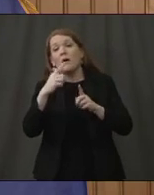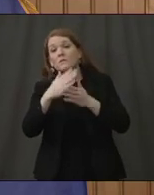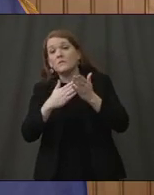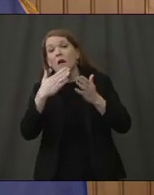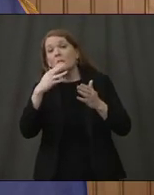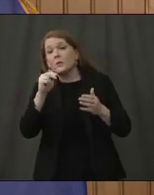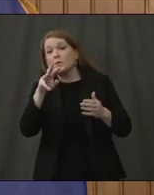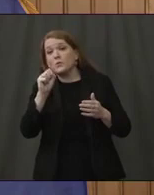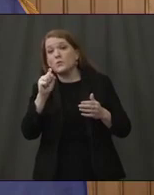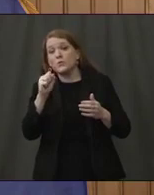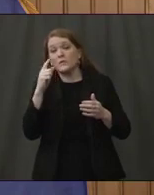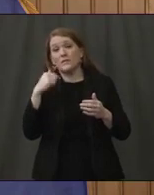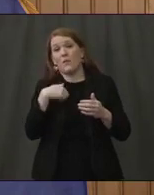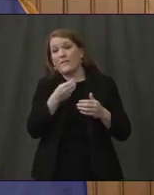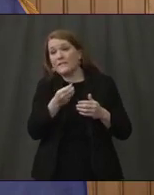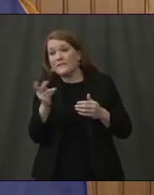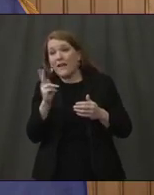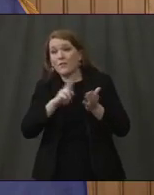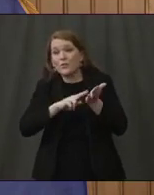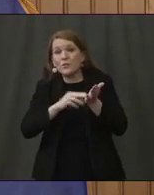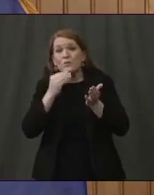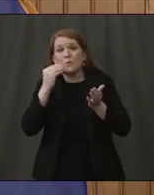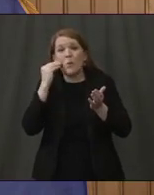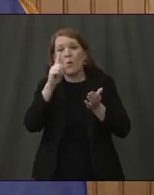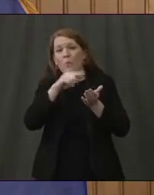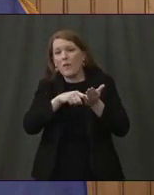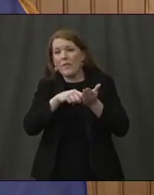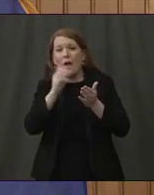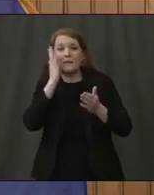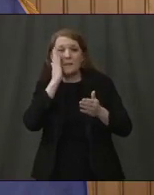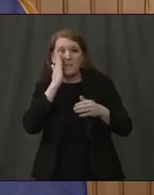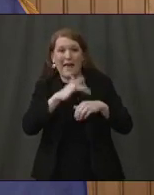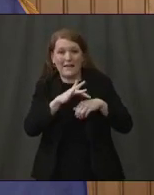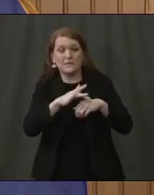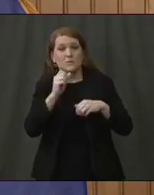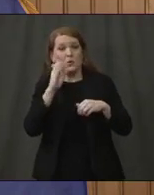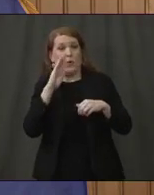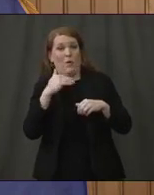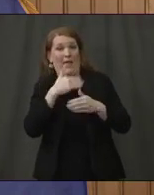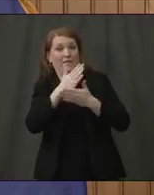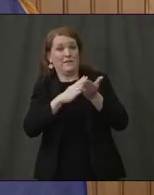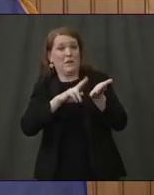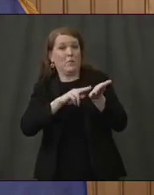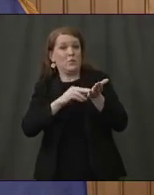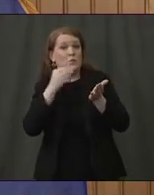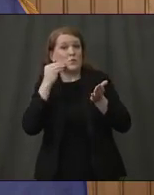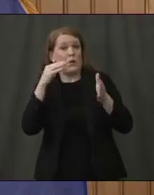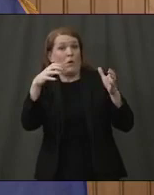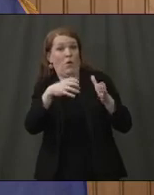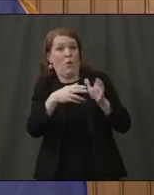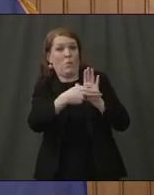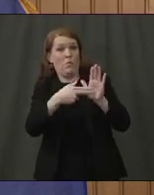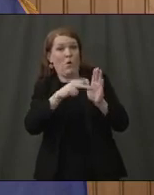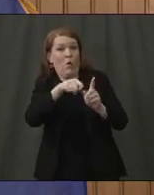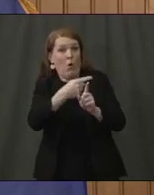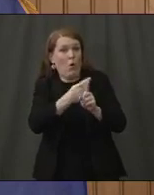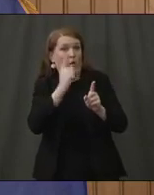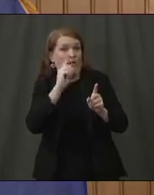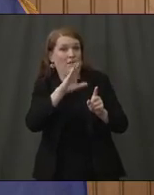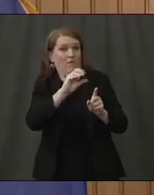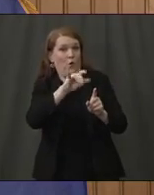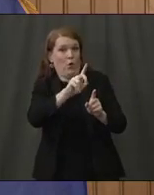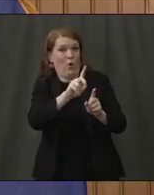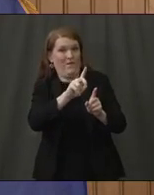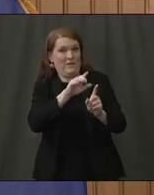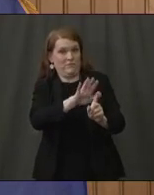homes, 1,000 beds. We're getting them online. We're going to have COVID-only nursing homes. And that means we're going to have COVID-free nursing homes. And that